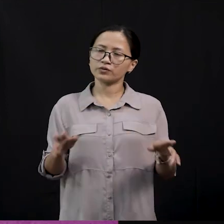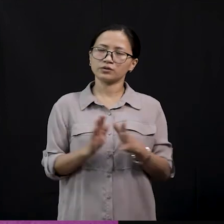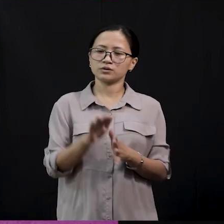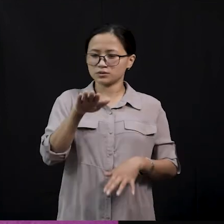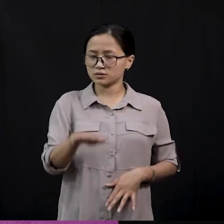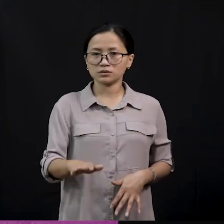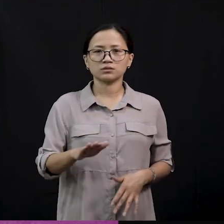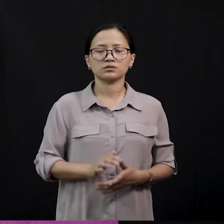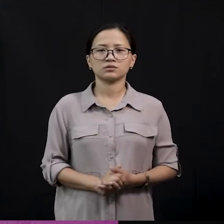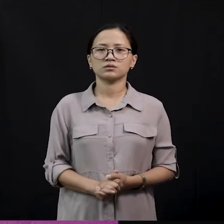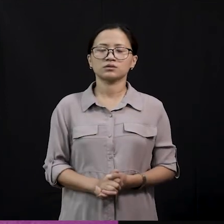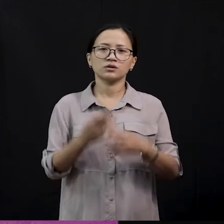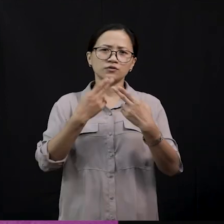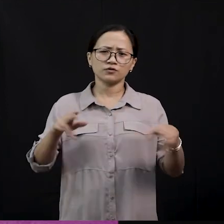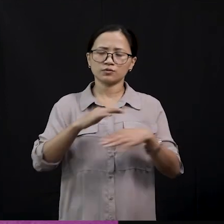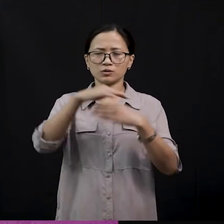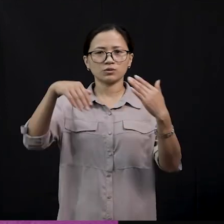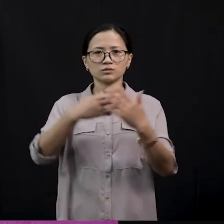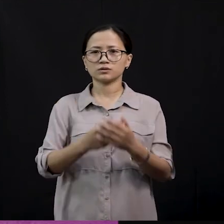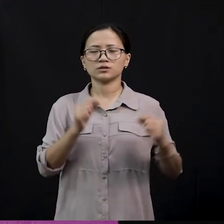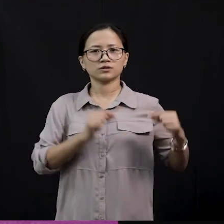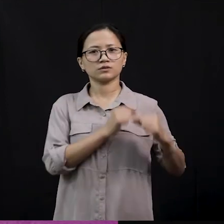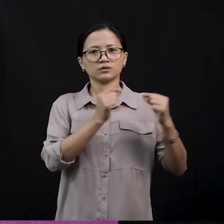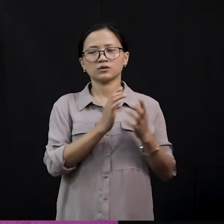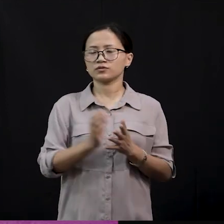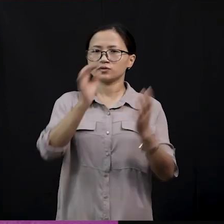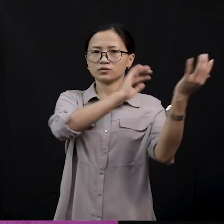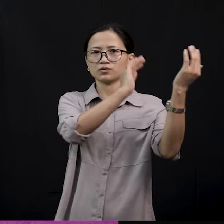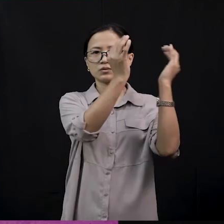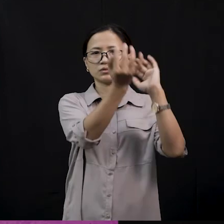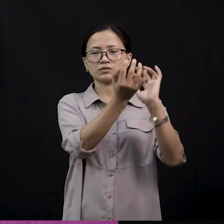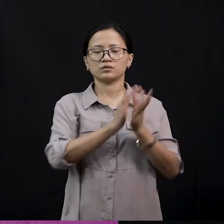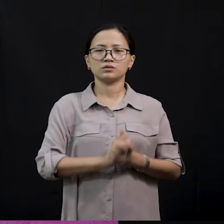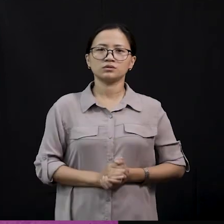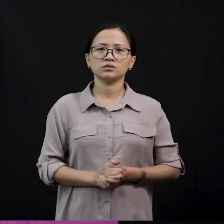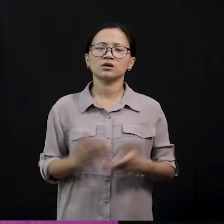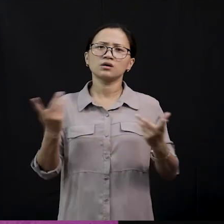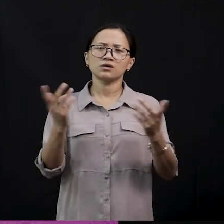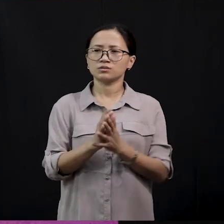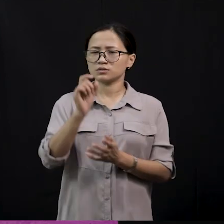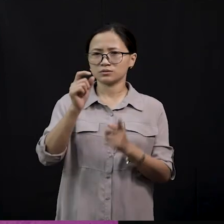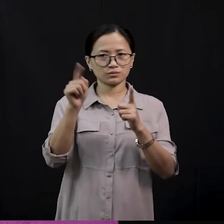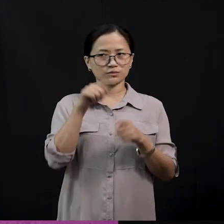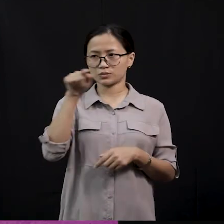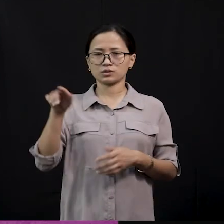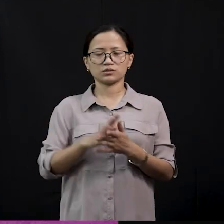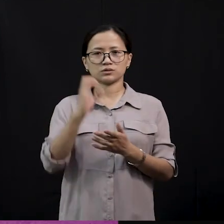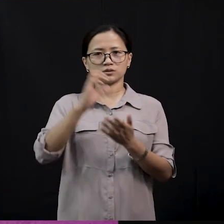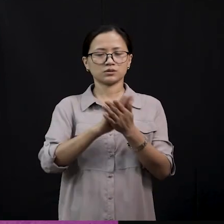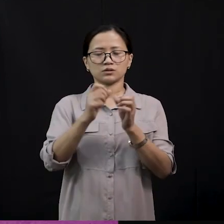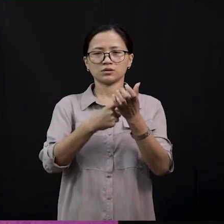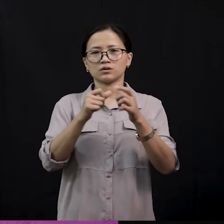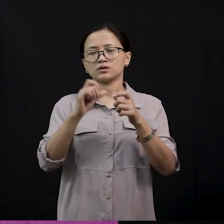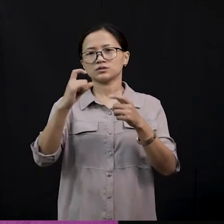a child, where he becomes free from all the evils of the world. How many persons, characters